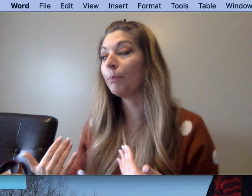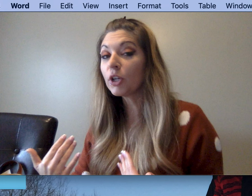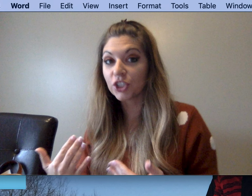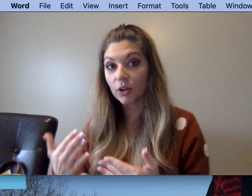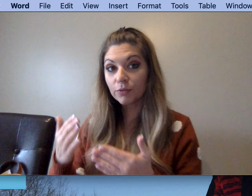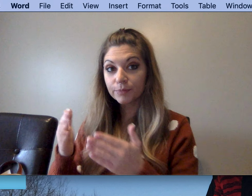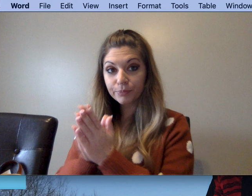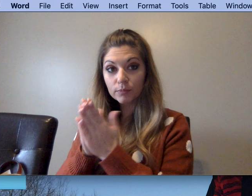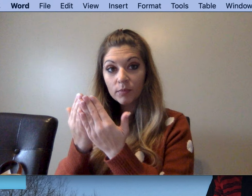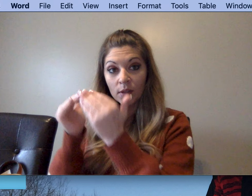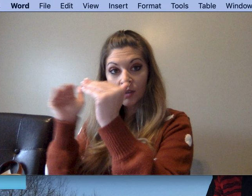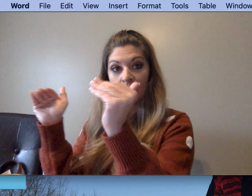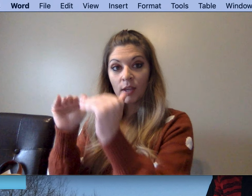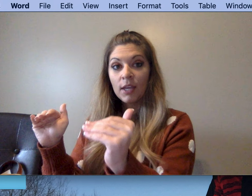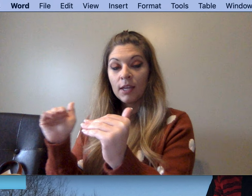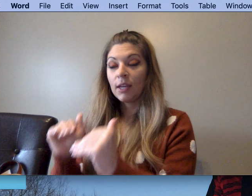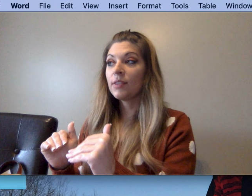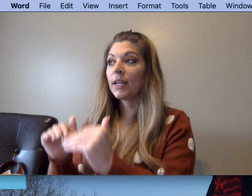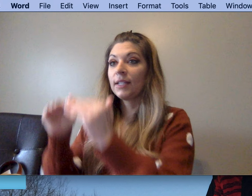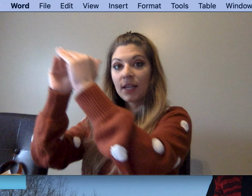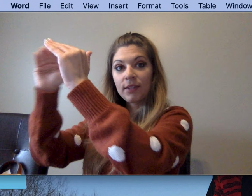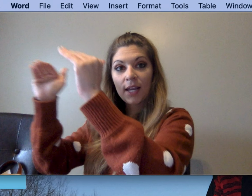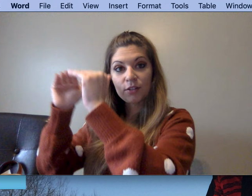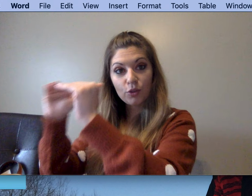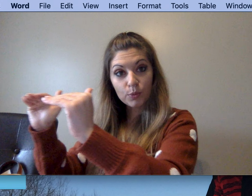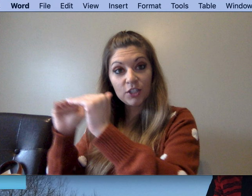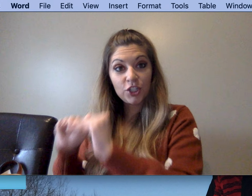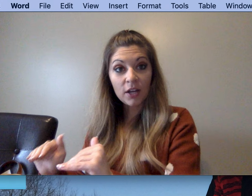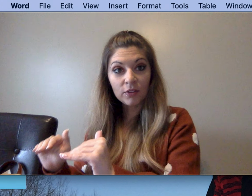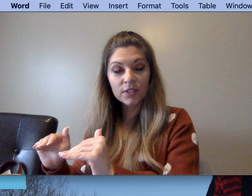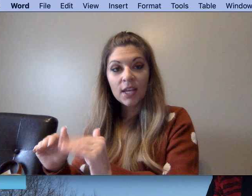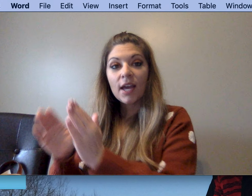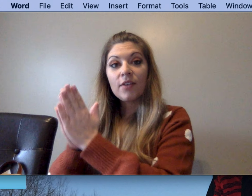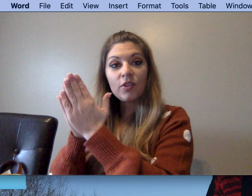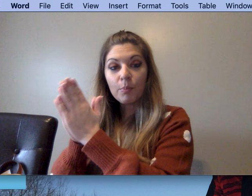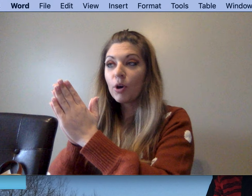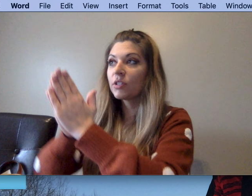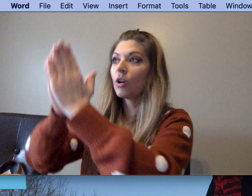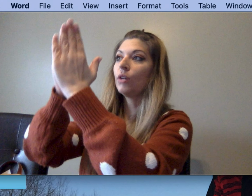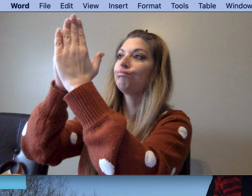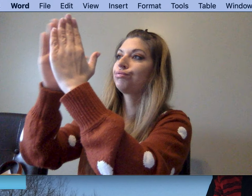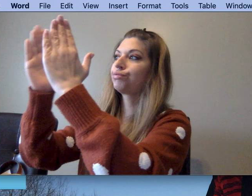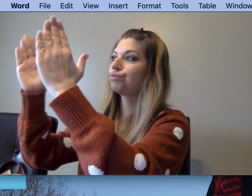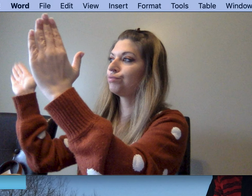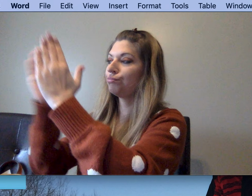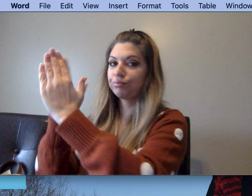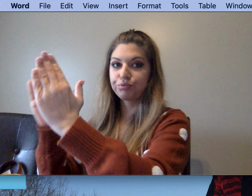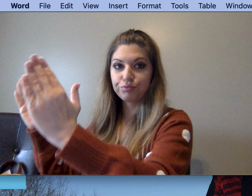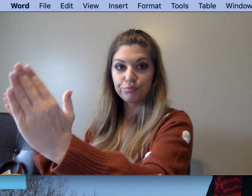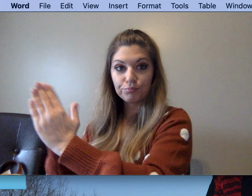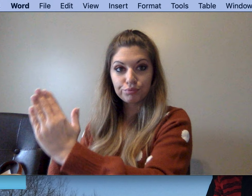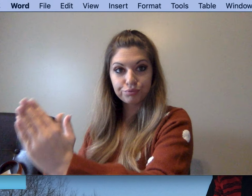my bookshelf, and then I can sign that it has 3 shelves, and then the books are,